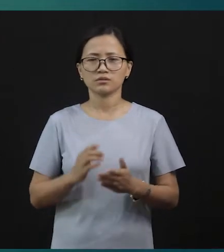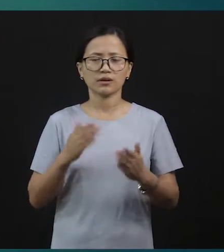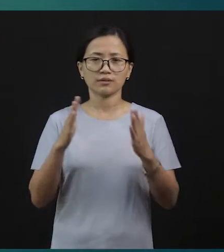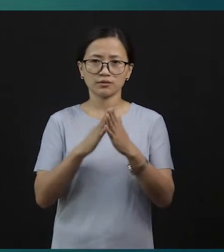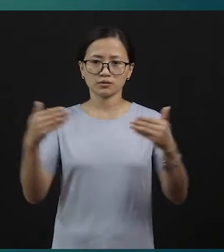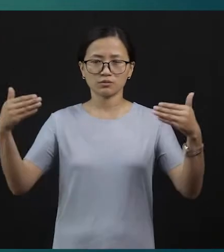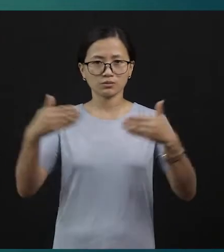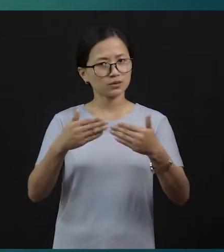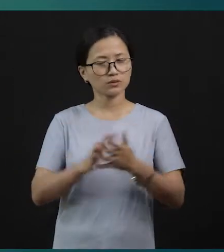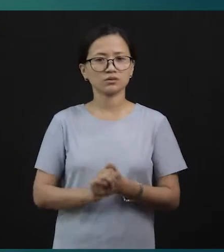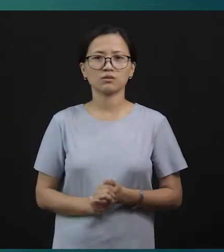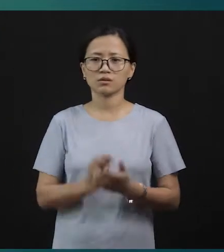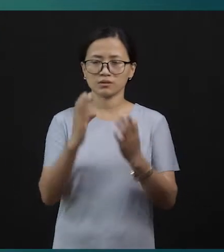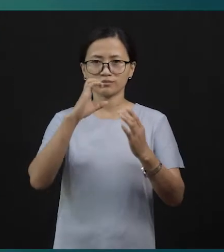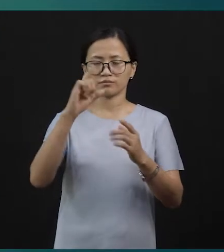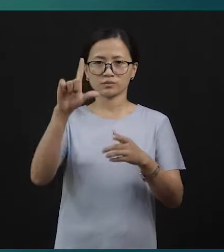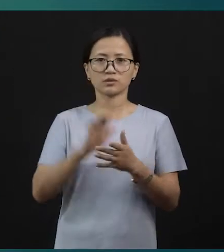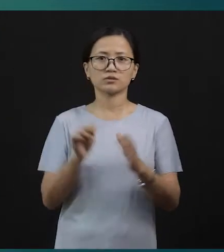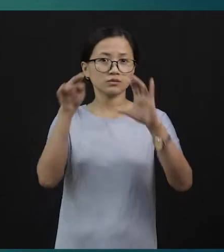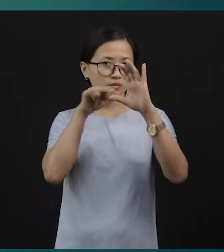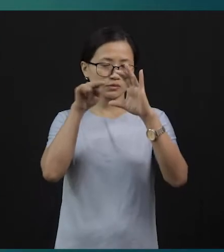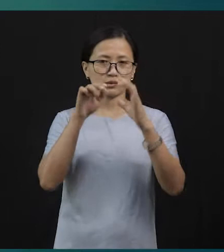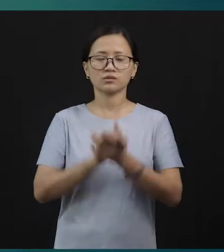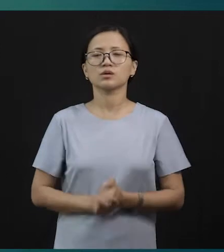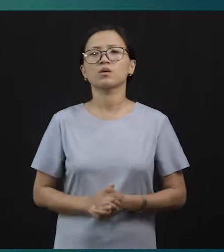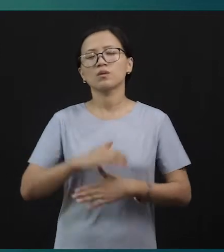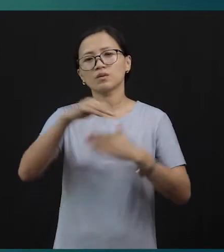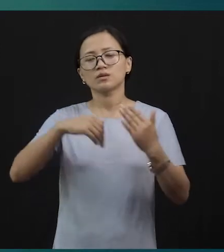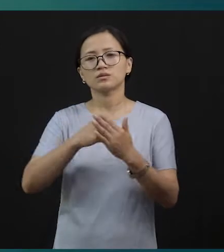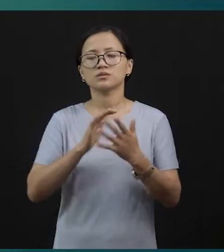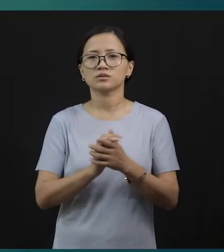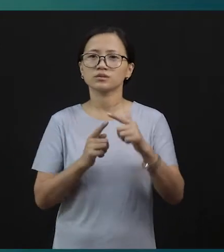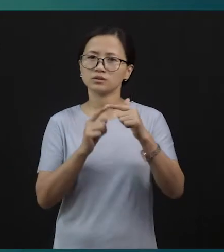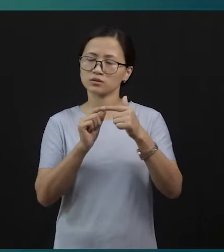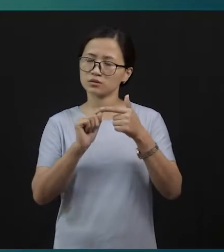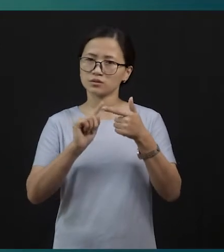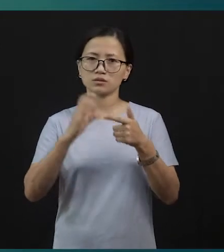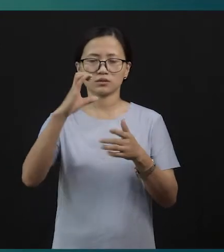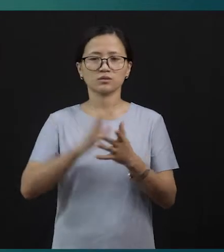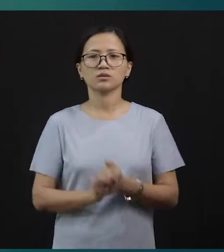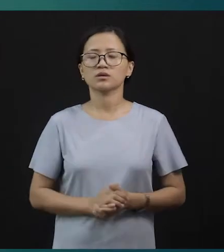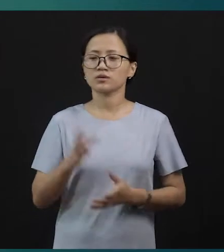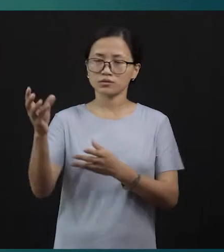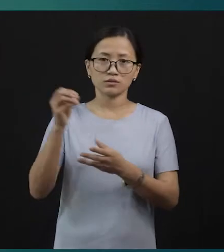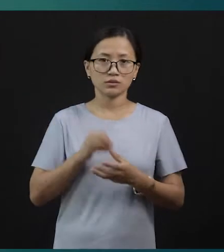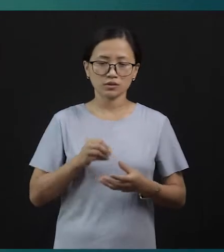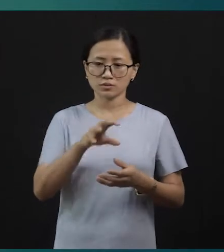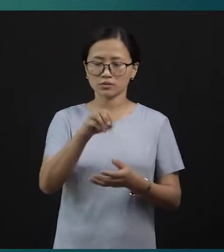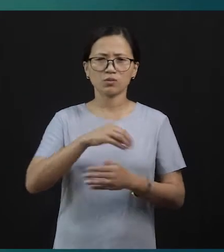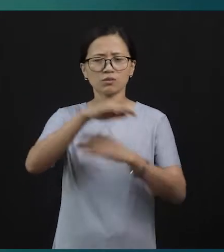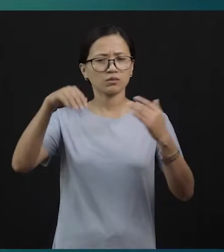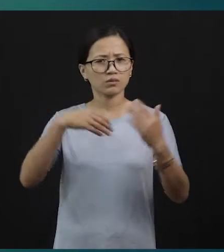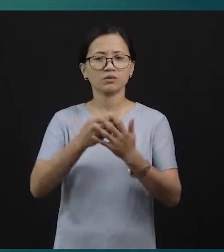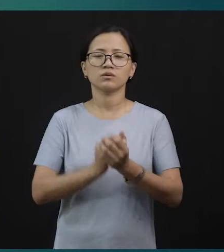on the mobile phones. And see, all this technology has taken over letter writing, but there is also another